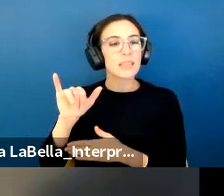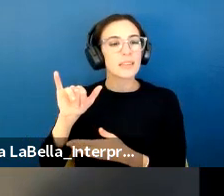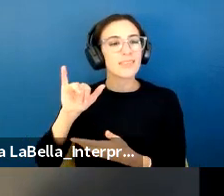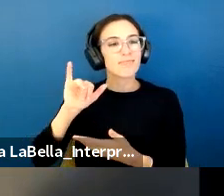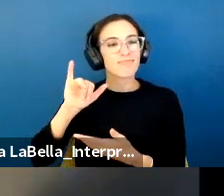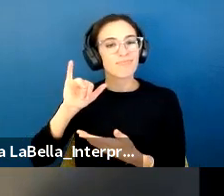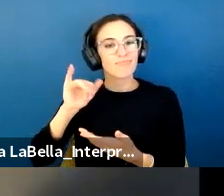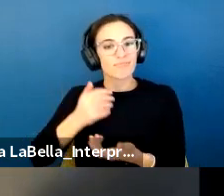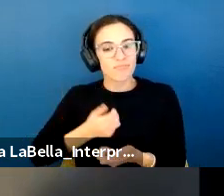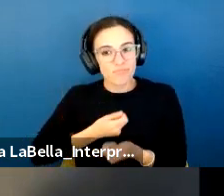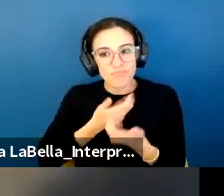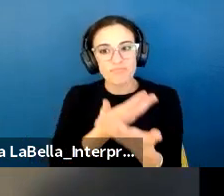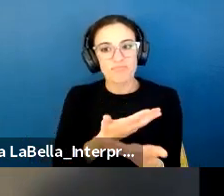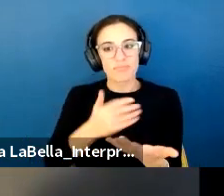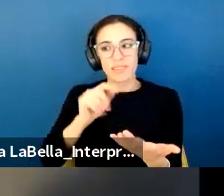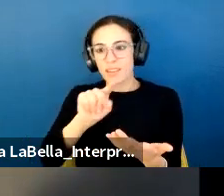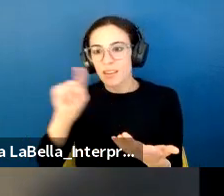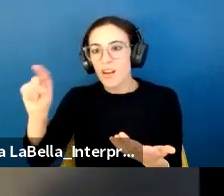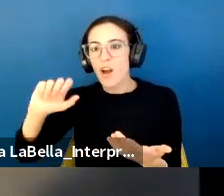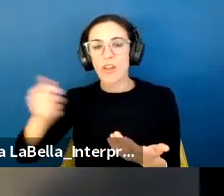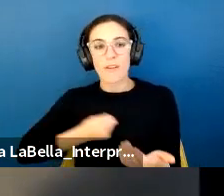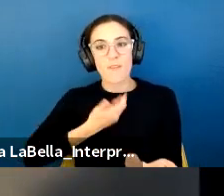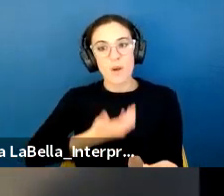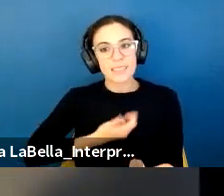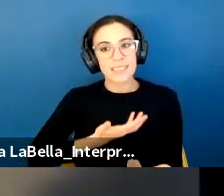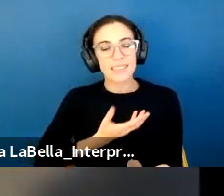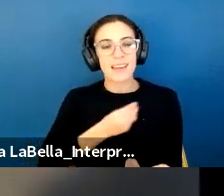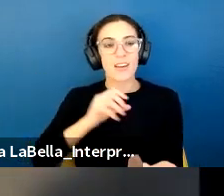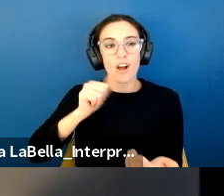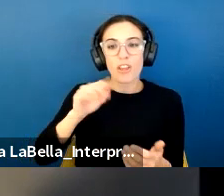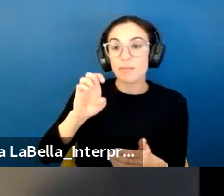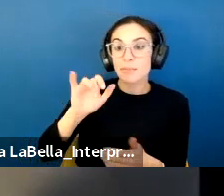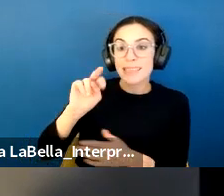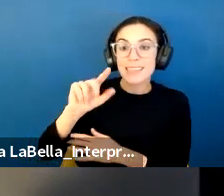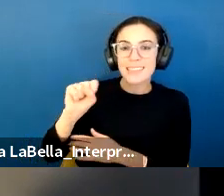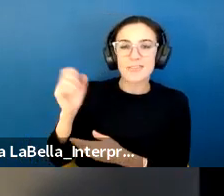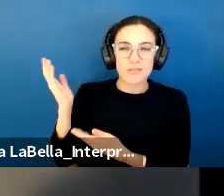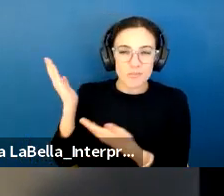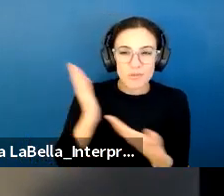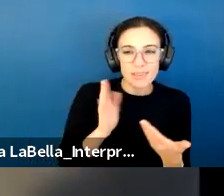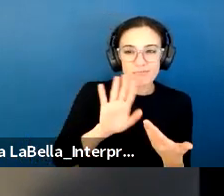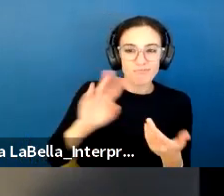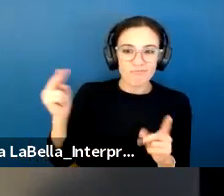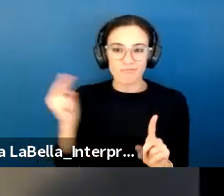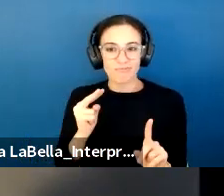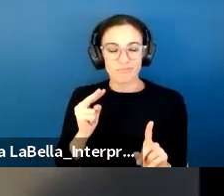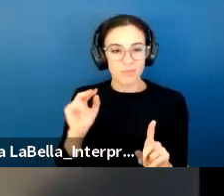other voices and beings into the space that are, affecting us,